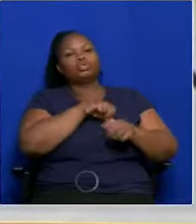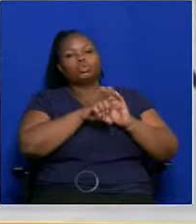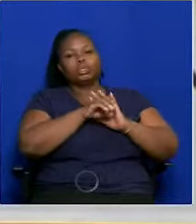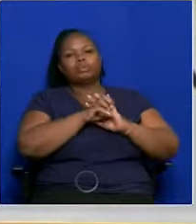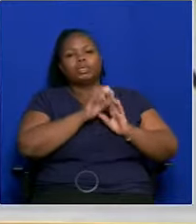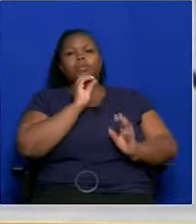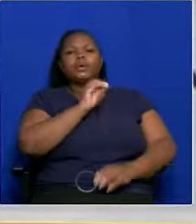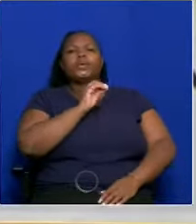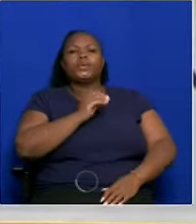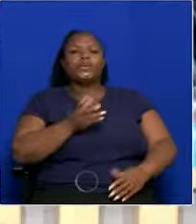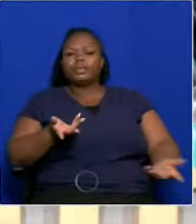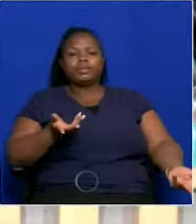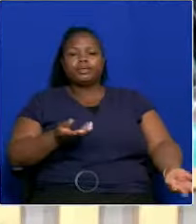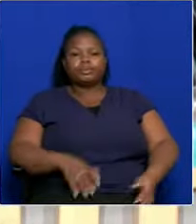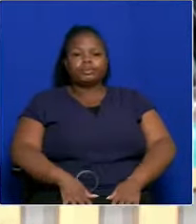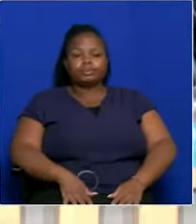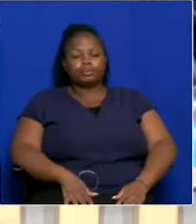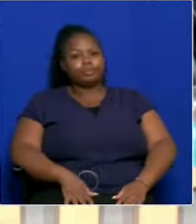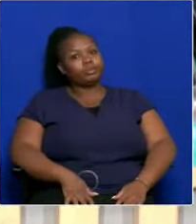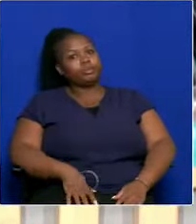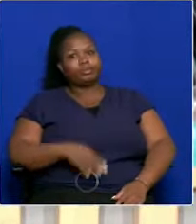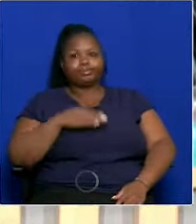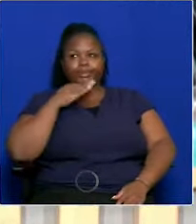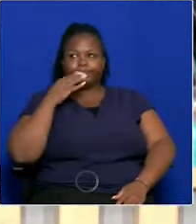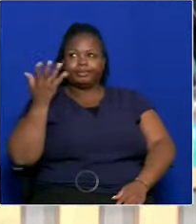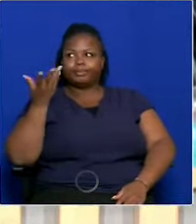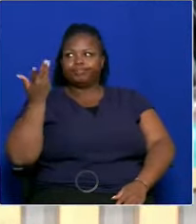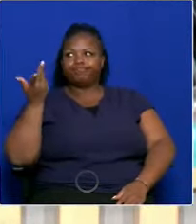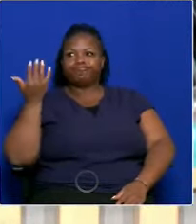it's not, there's no